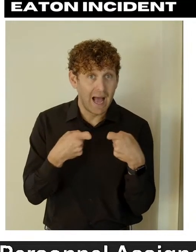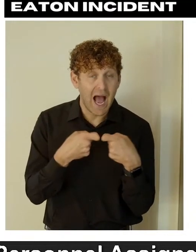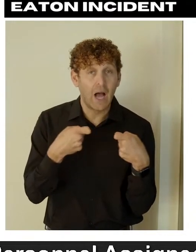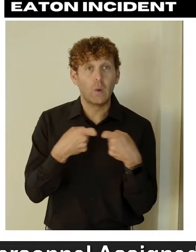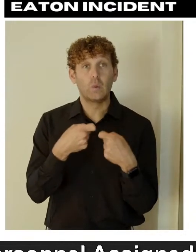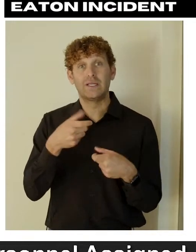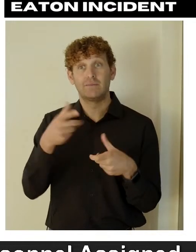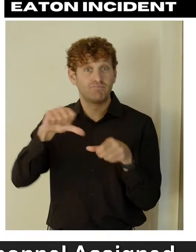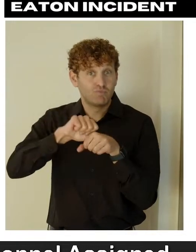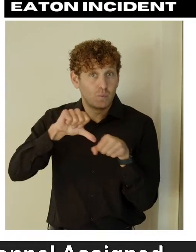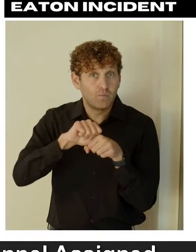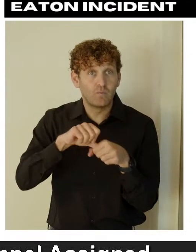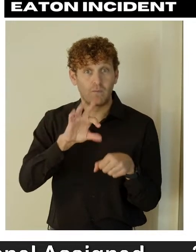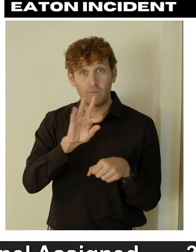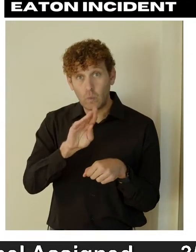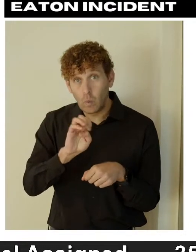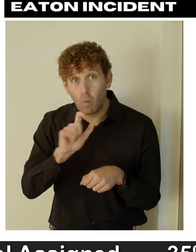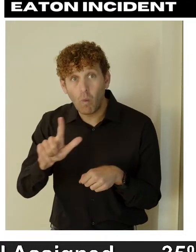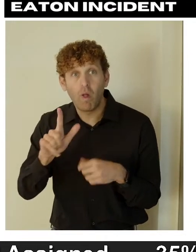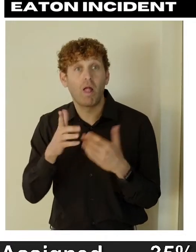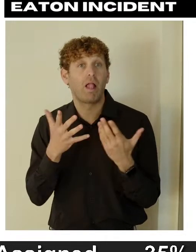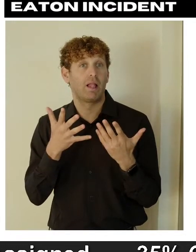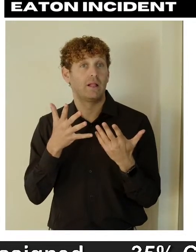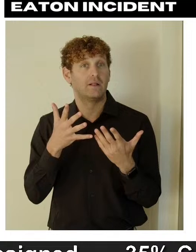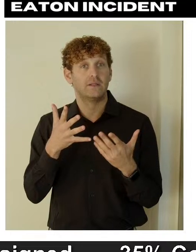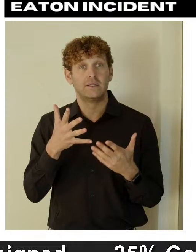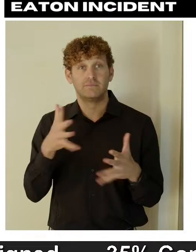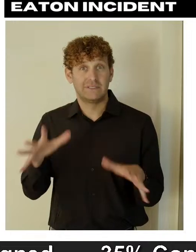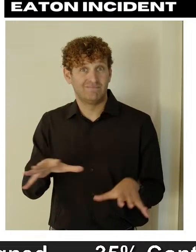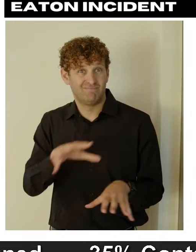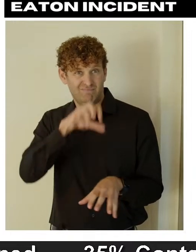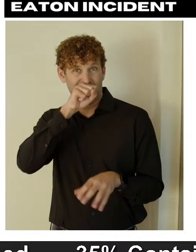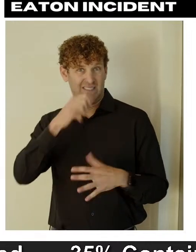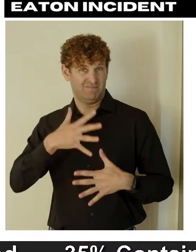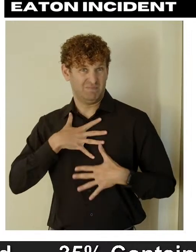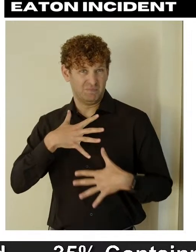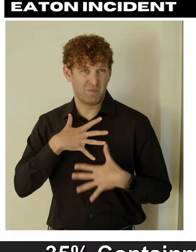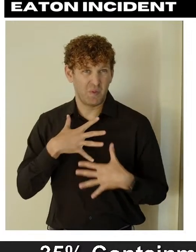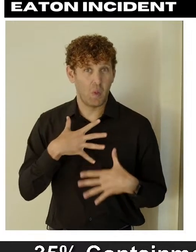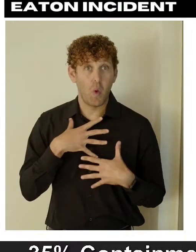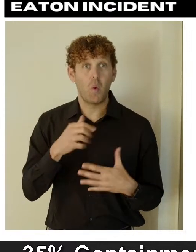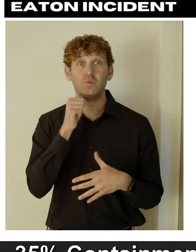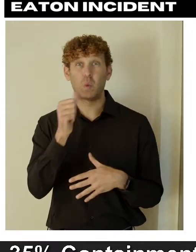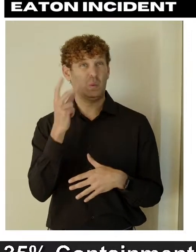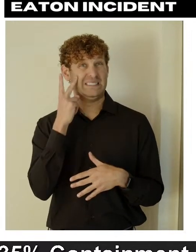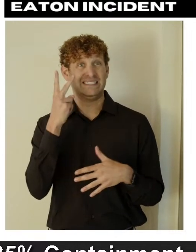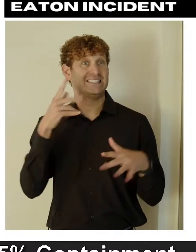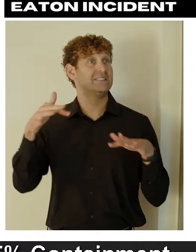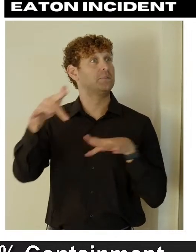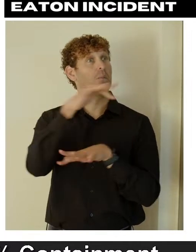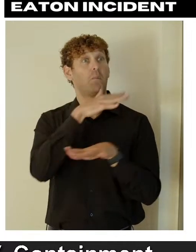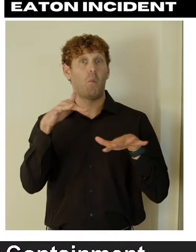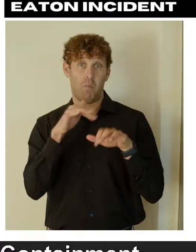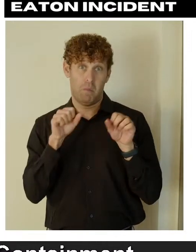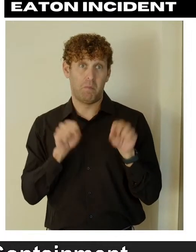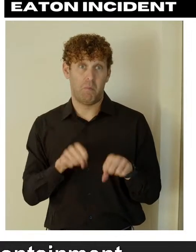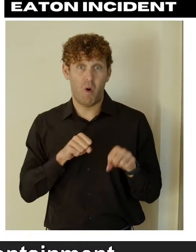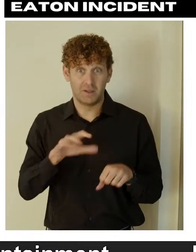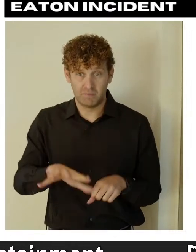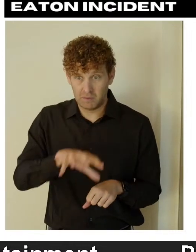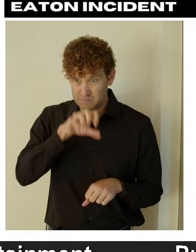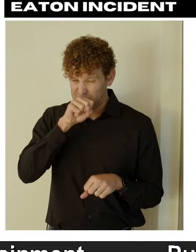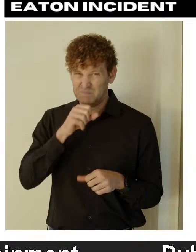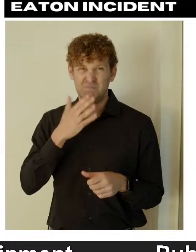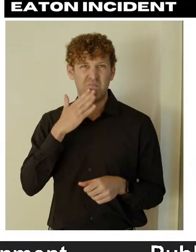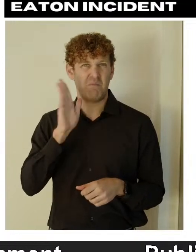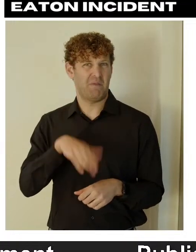fire. Inhalation hazards. So even if you can't see smoke, some of the air might be of bad air quality that could be hazardous